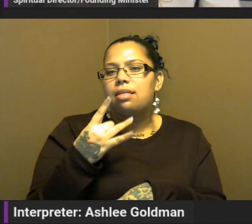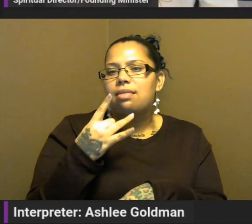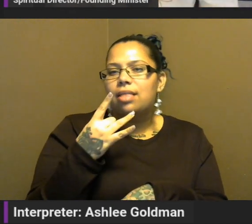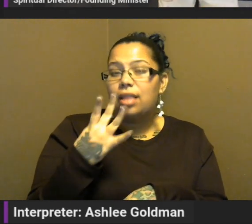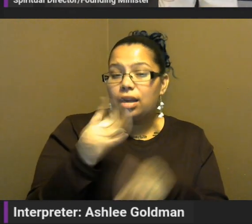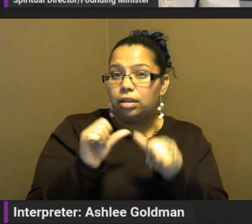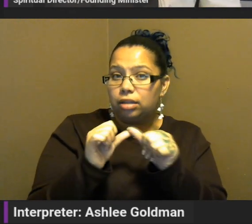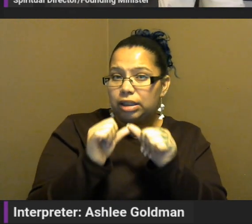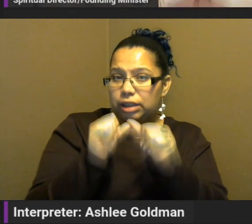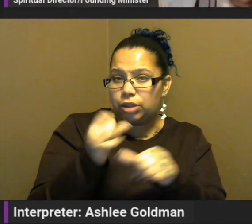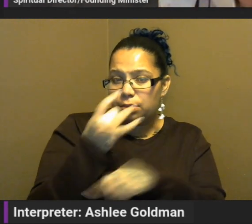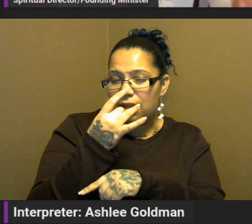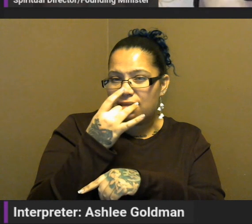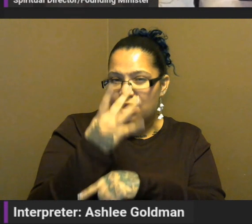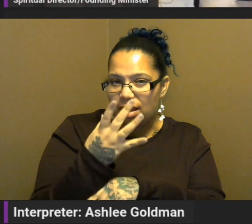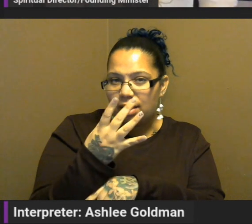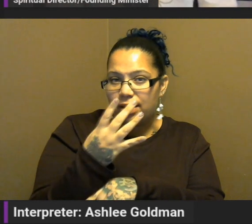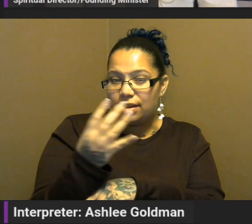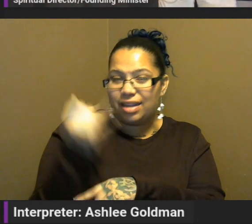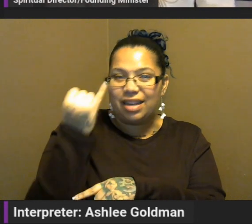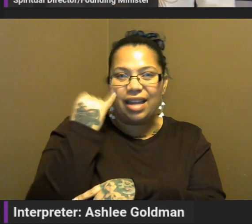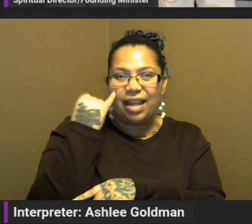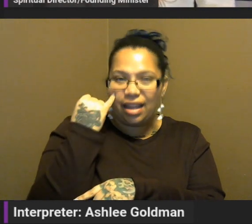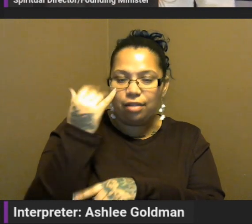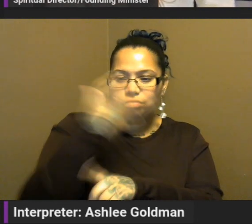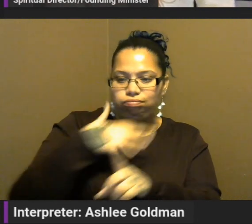light, even in the surrounding darkness.